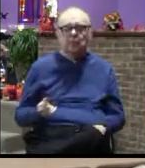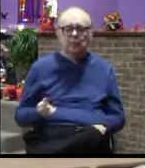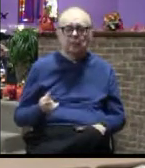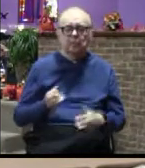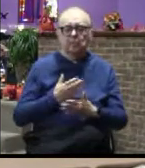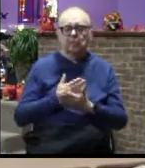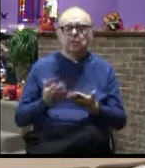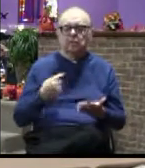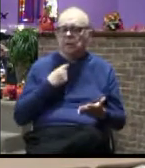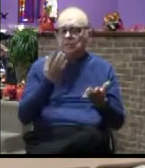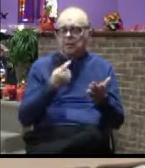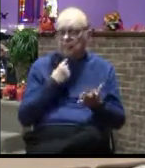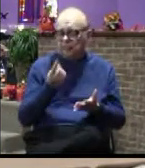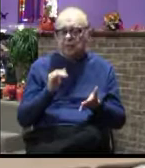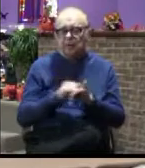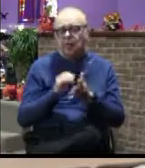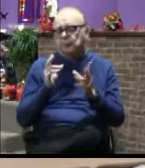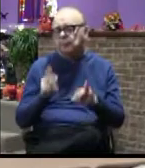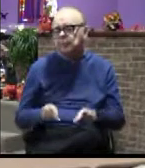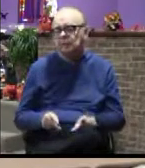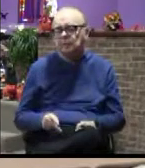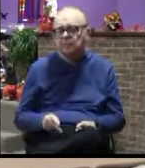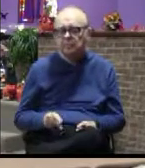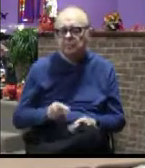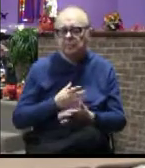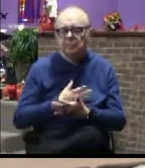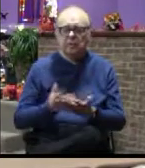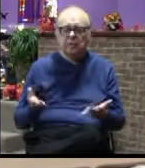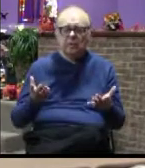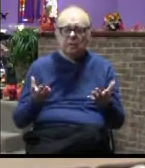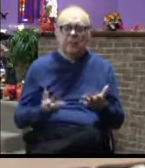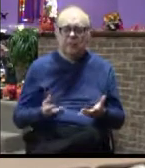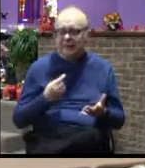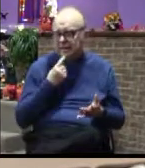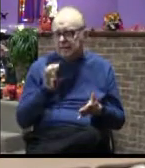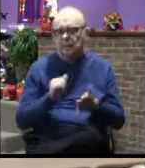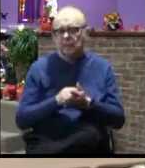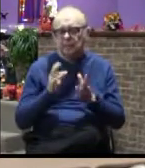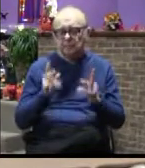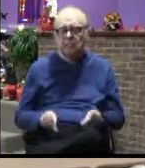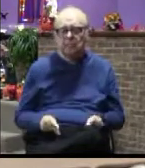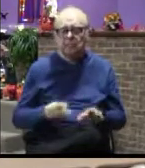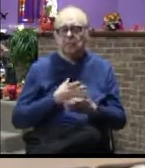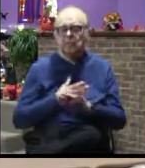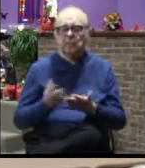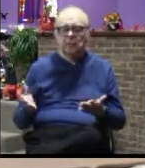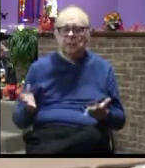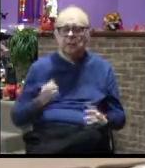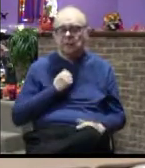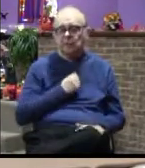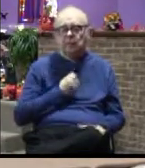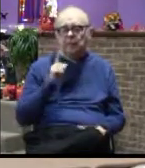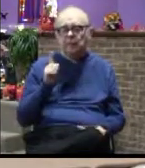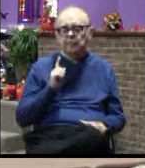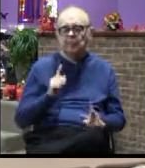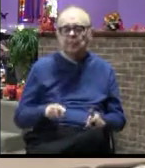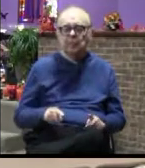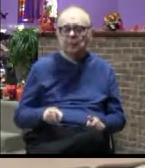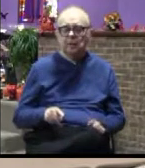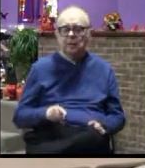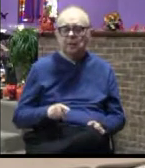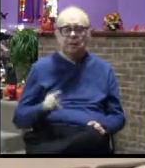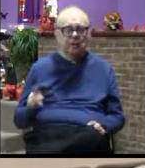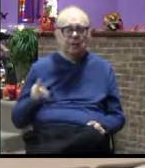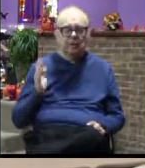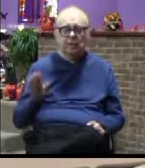Because there was something you wanted to say to them. There was something you wanted to tell them. There was something you wanted to apologize to them